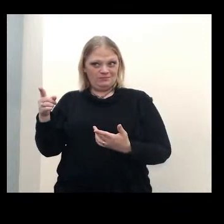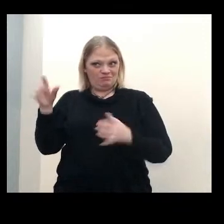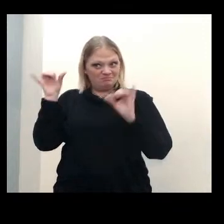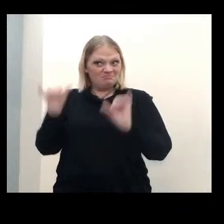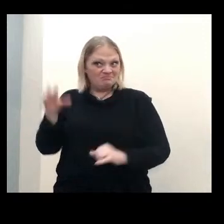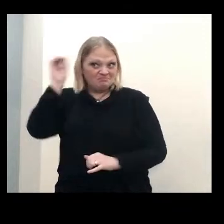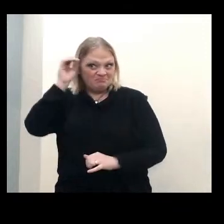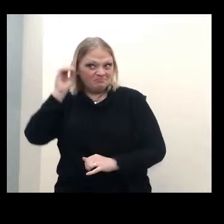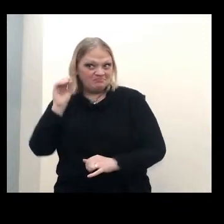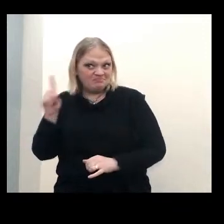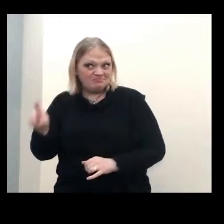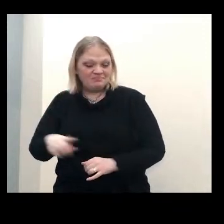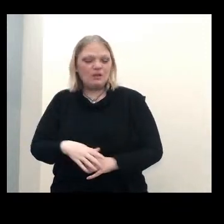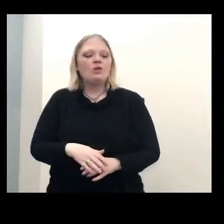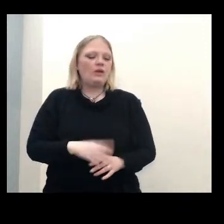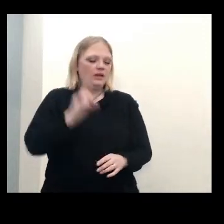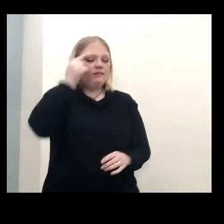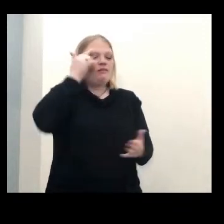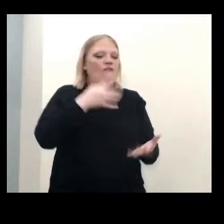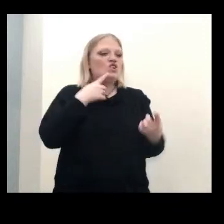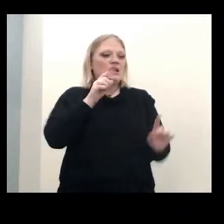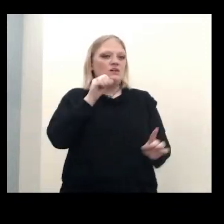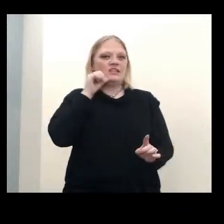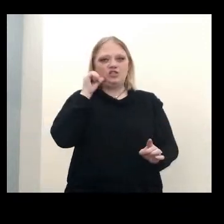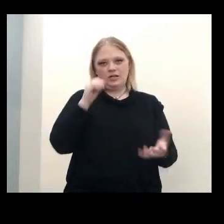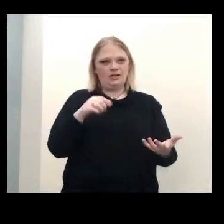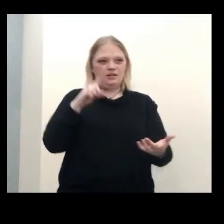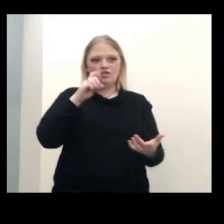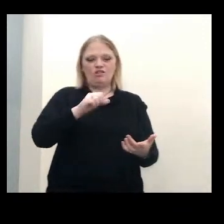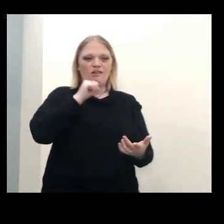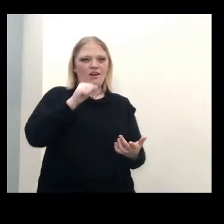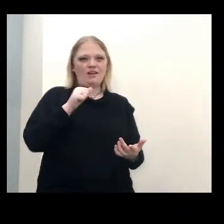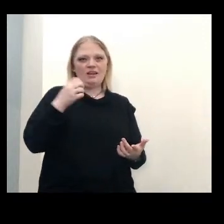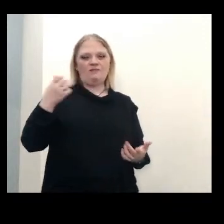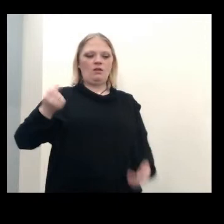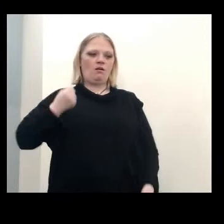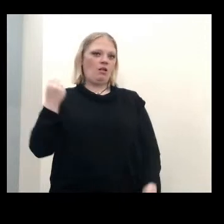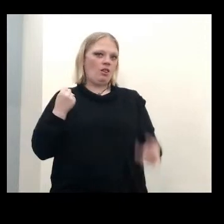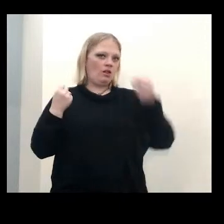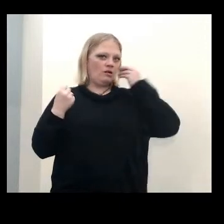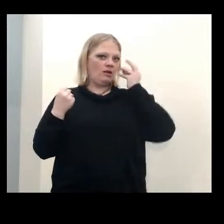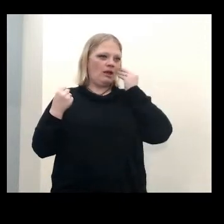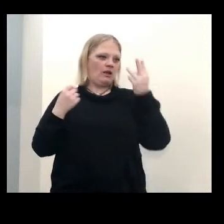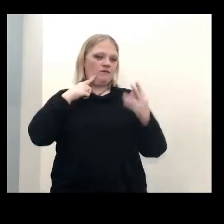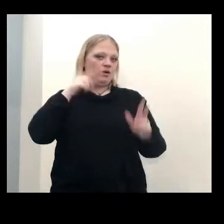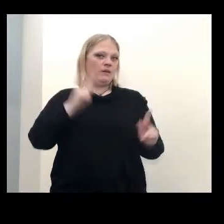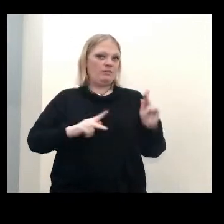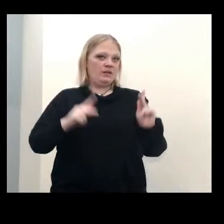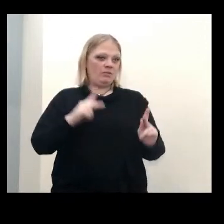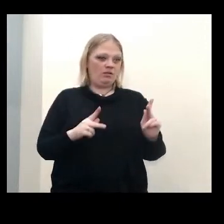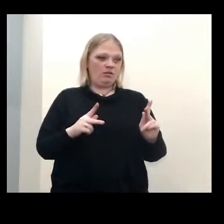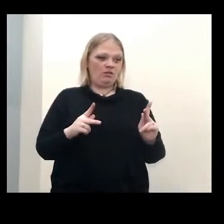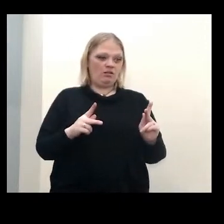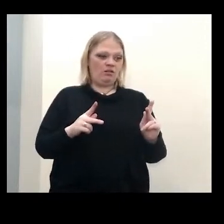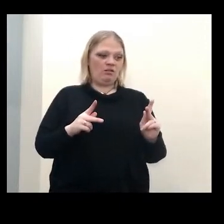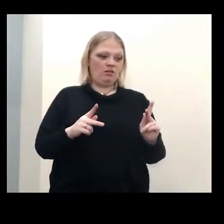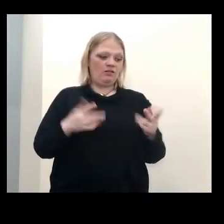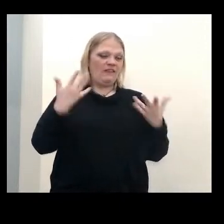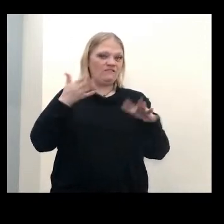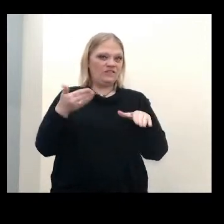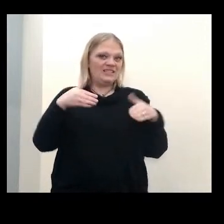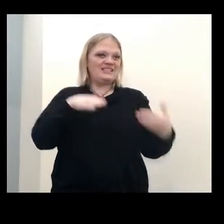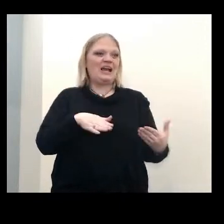Well, the governor, I mean, he announced it yesterday. They should not have withheld the data with regards to the individuals who had